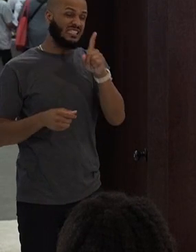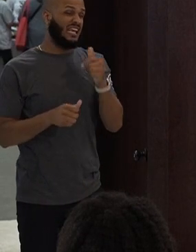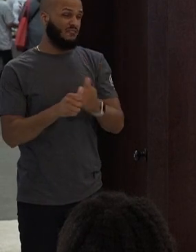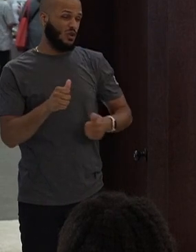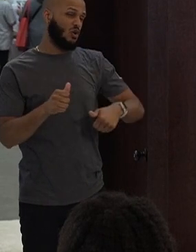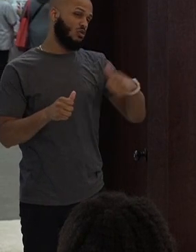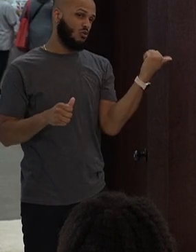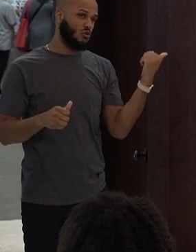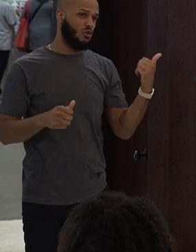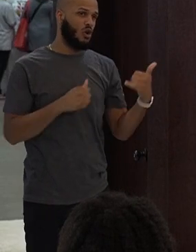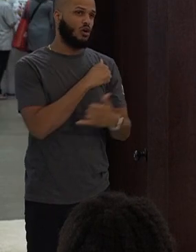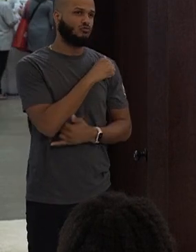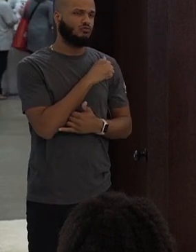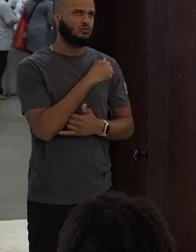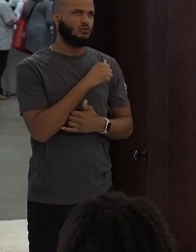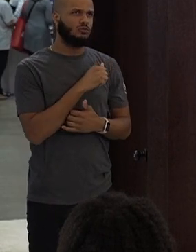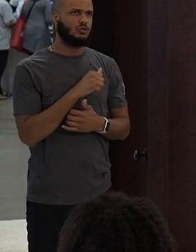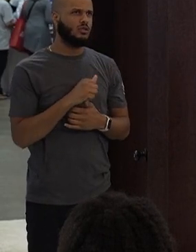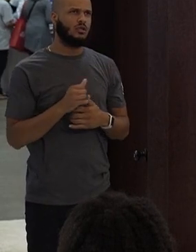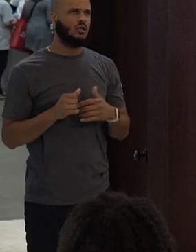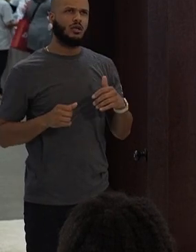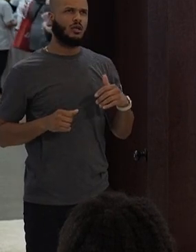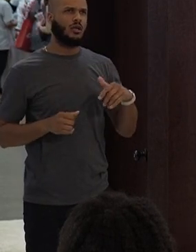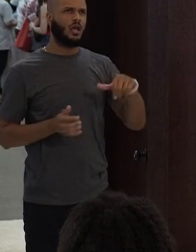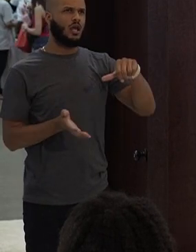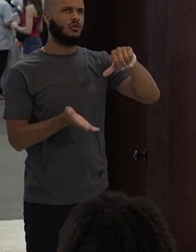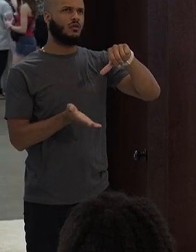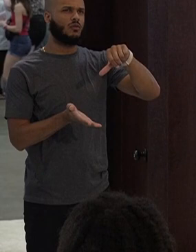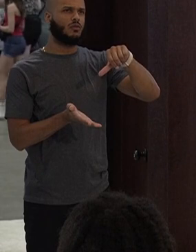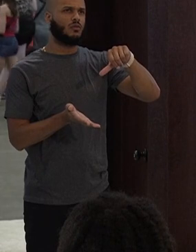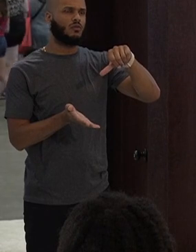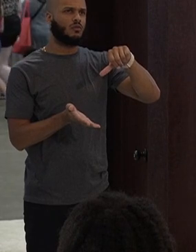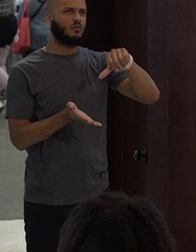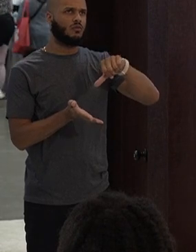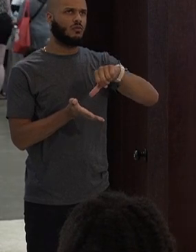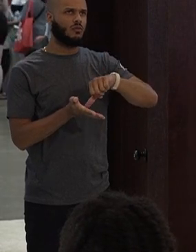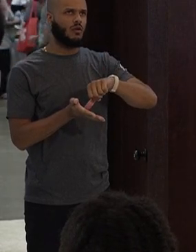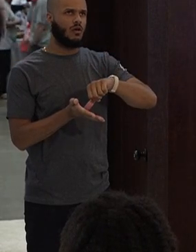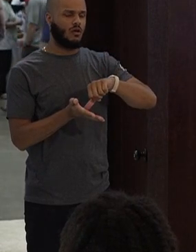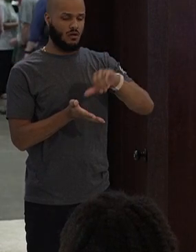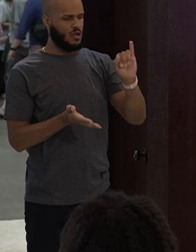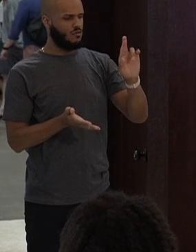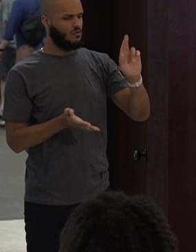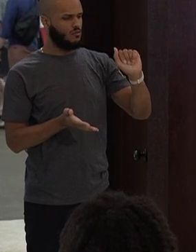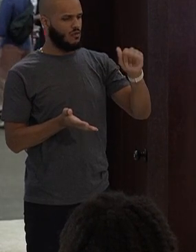country. I think not Iraq and North Korea, but others.